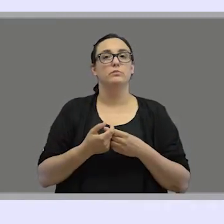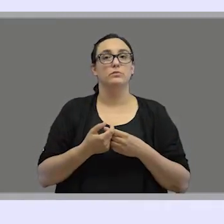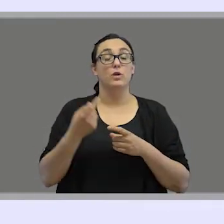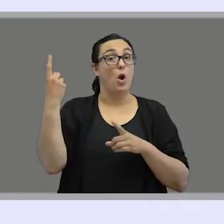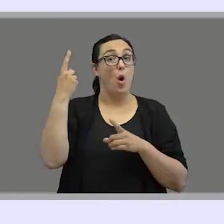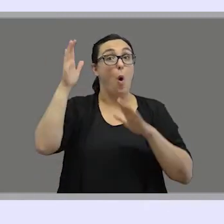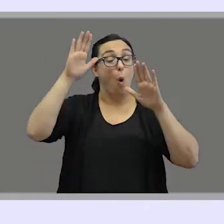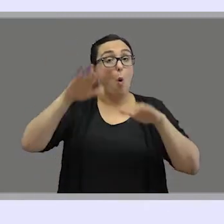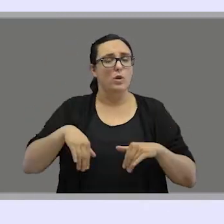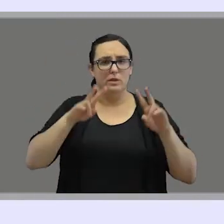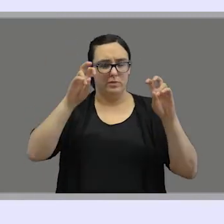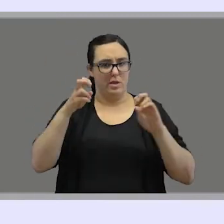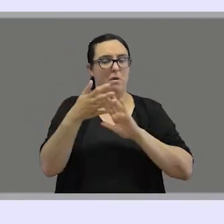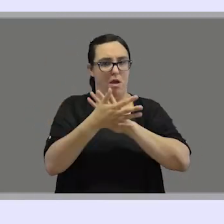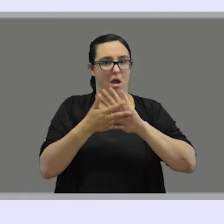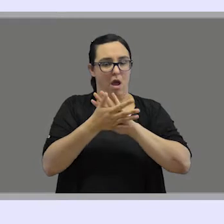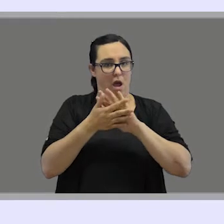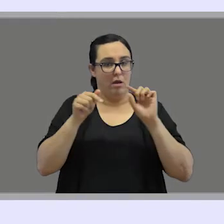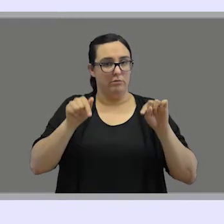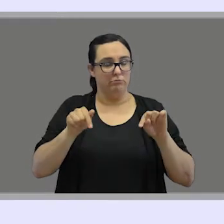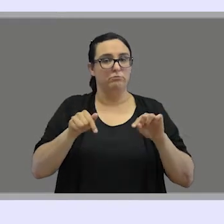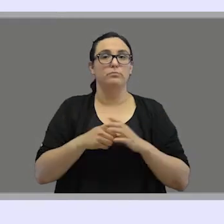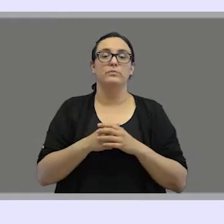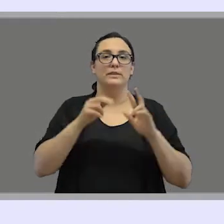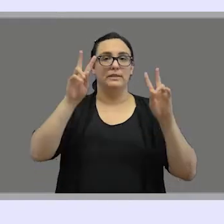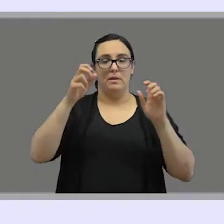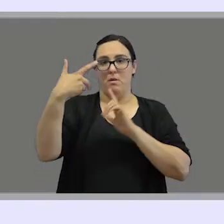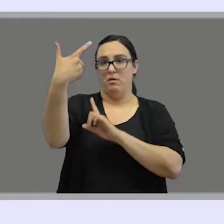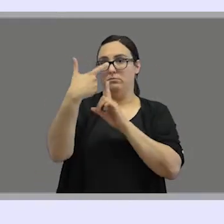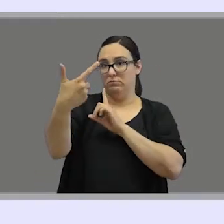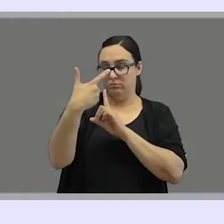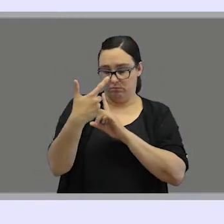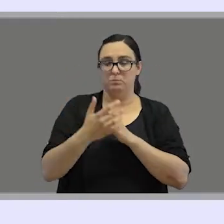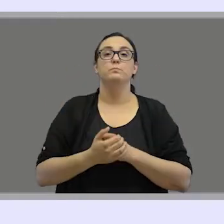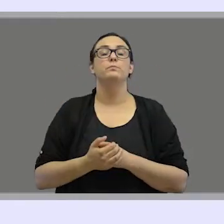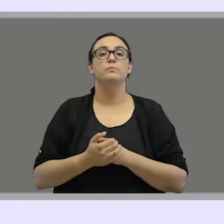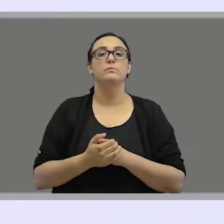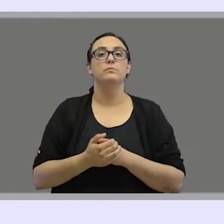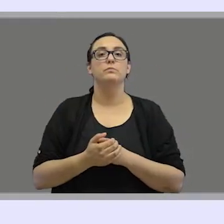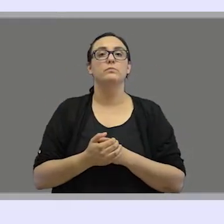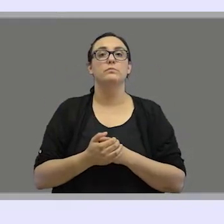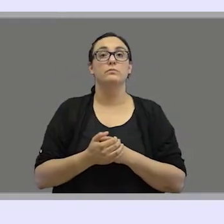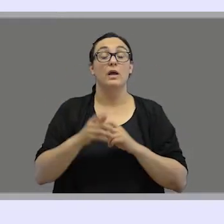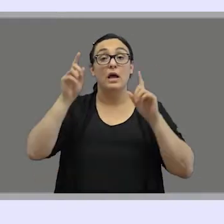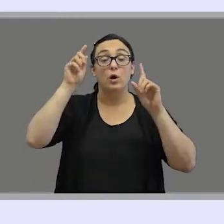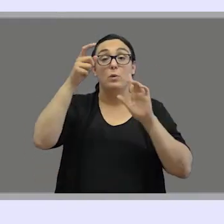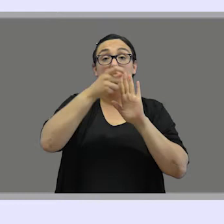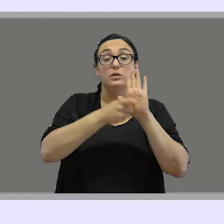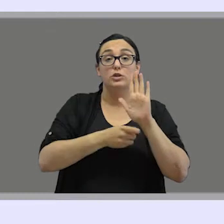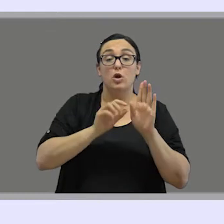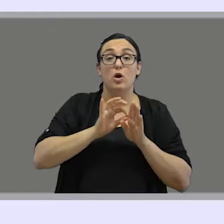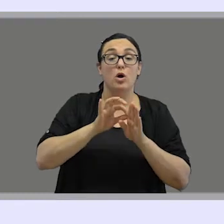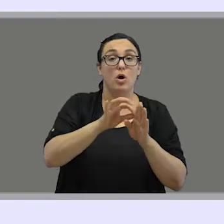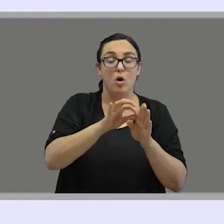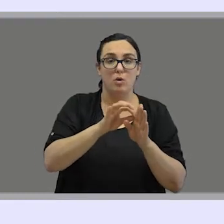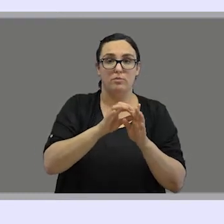last topic that we will talk about regarding the filming designer section is that the best practice is